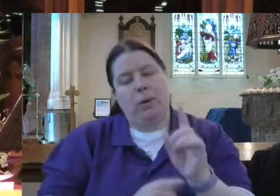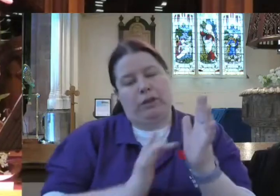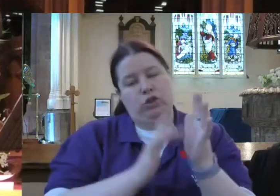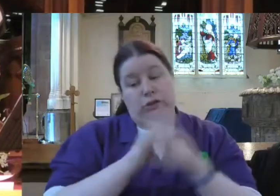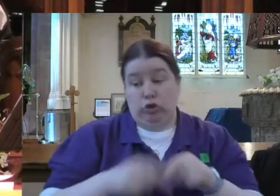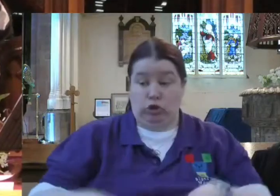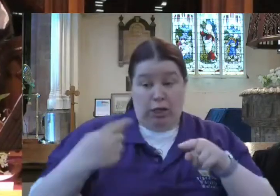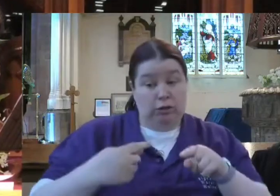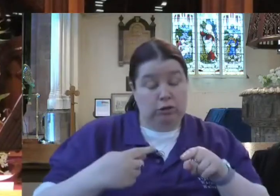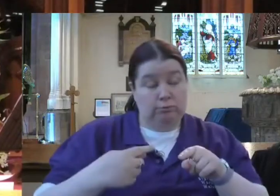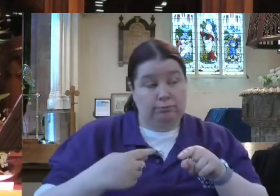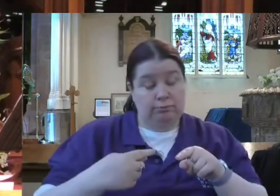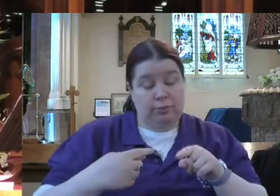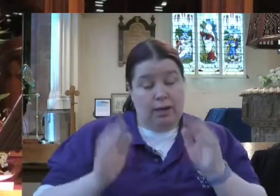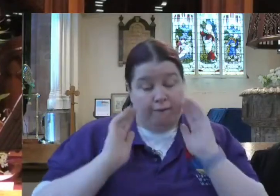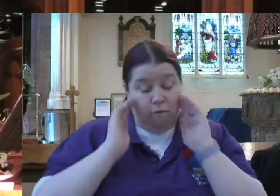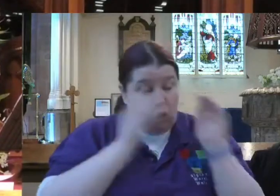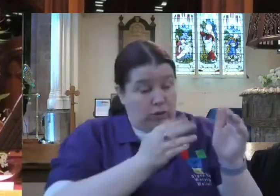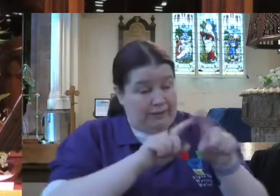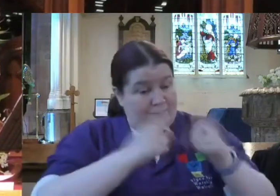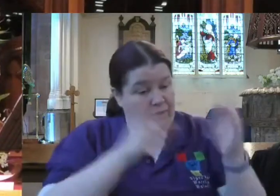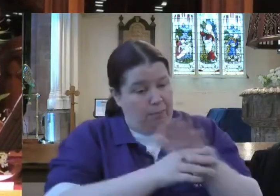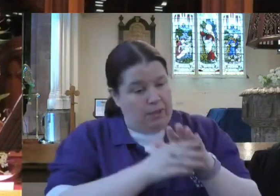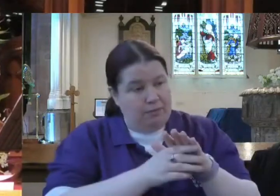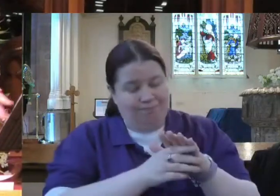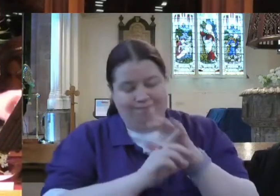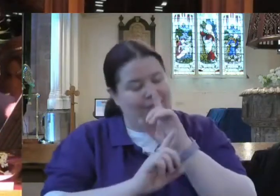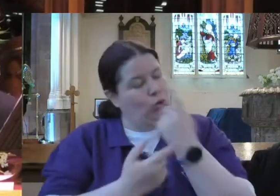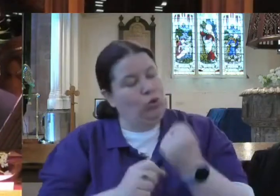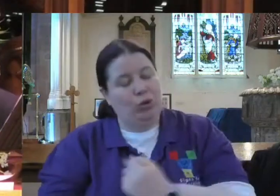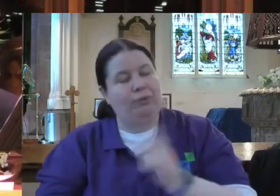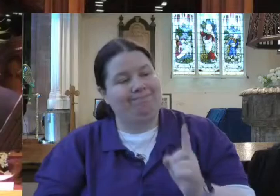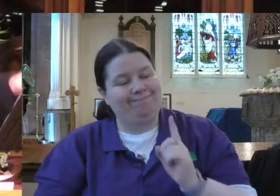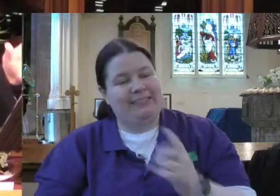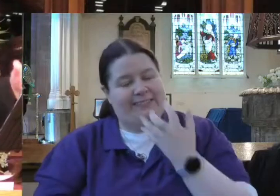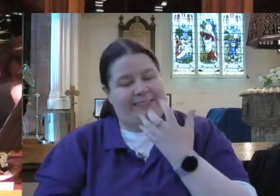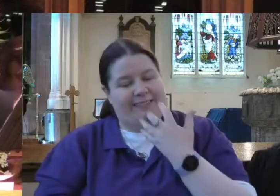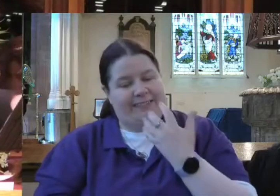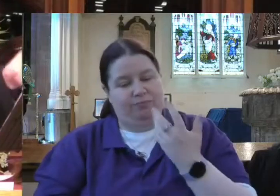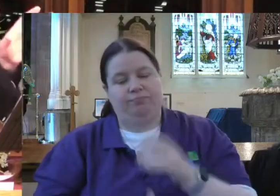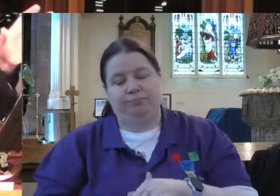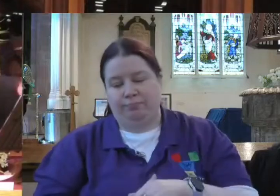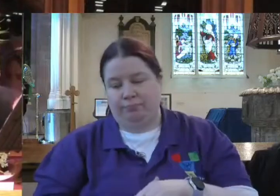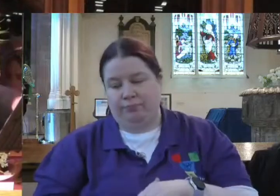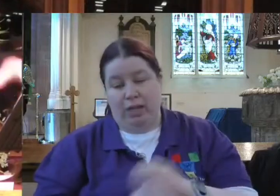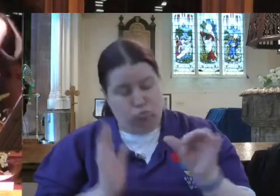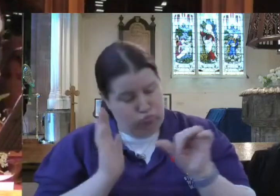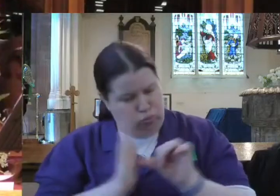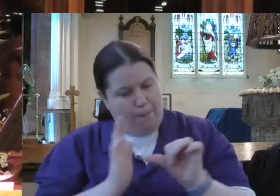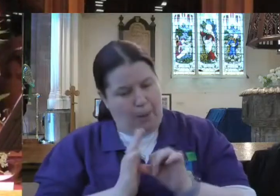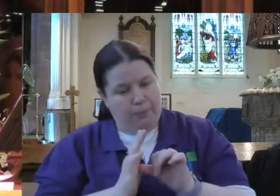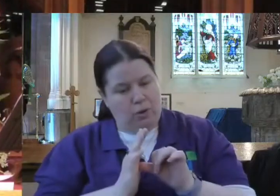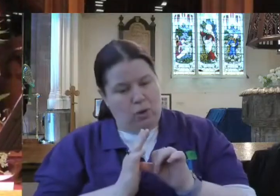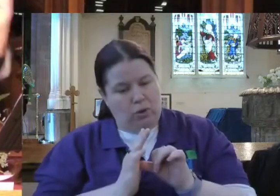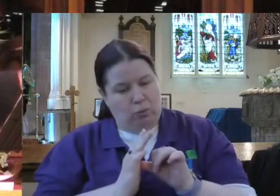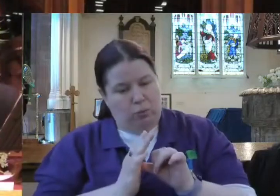away his money and put his focus elsewhere, he just couldn't do it. He had a problem with money. He had lots